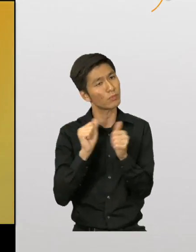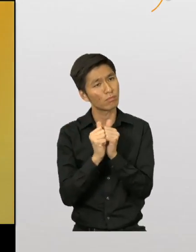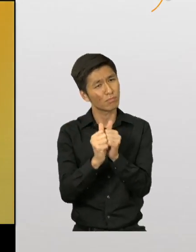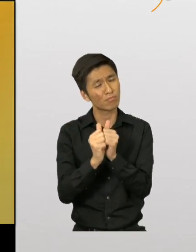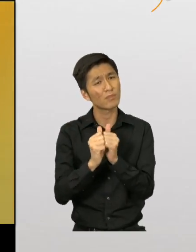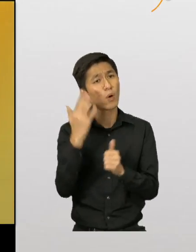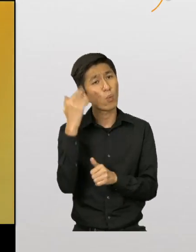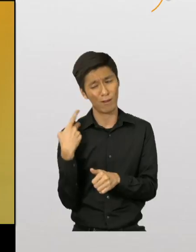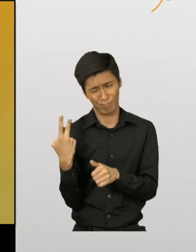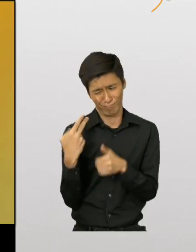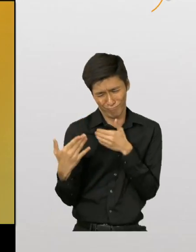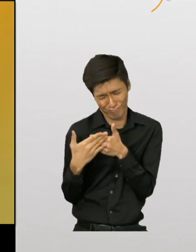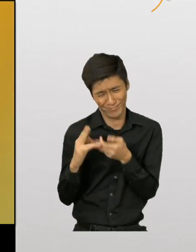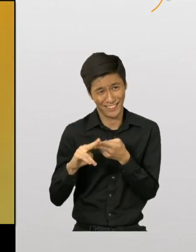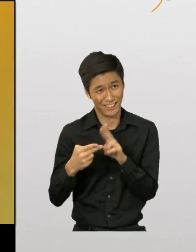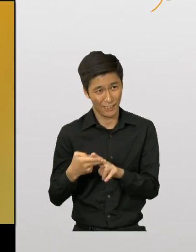closest neighbors.